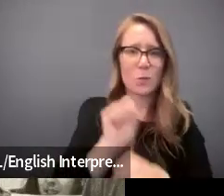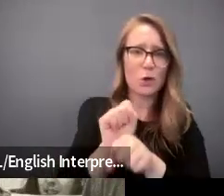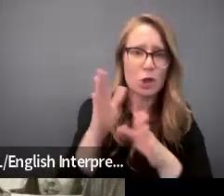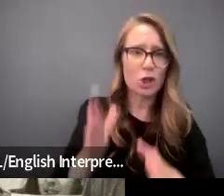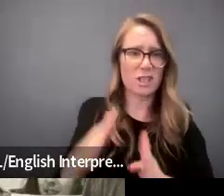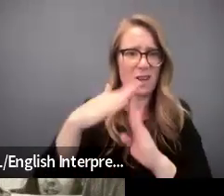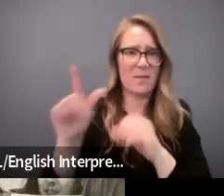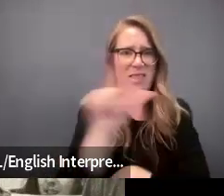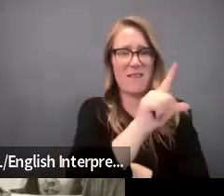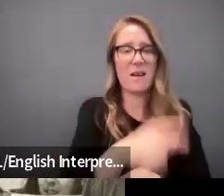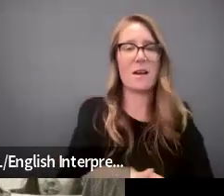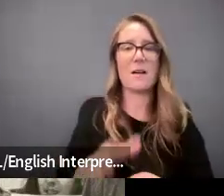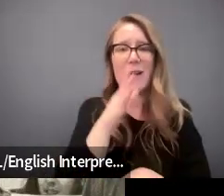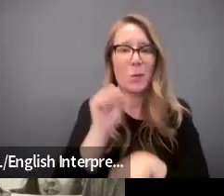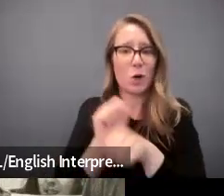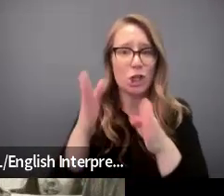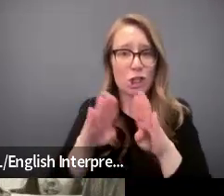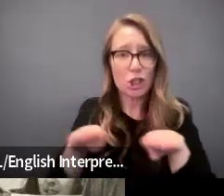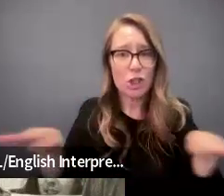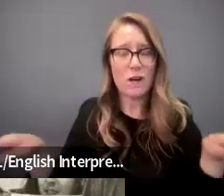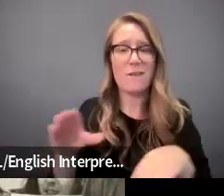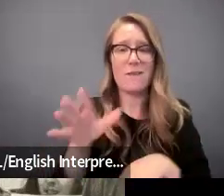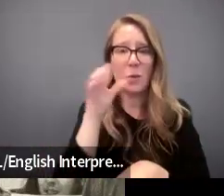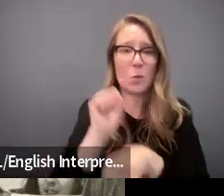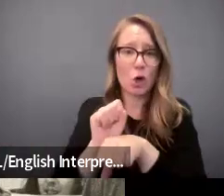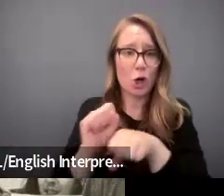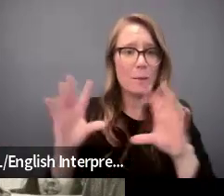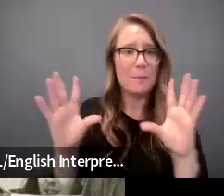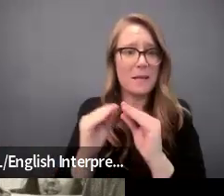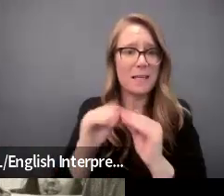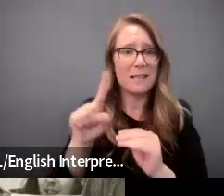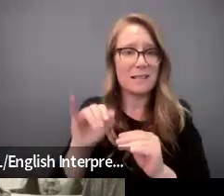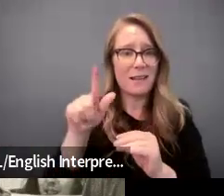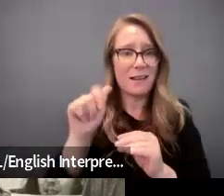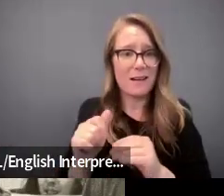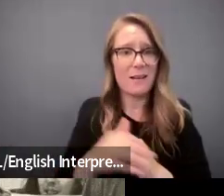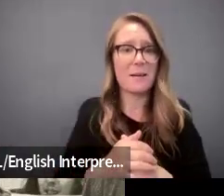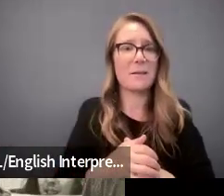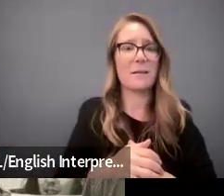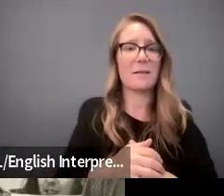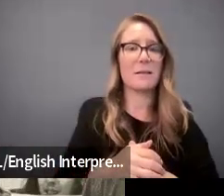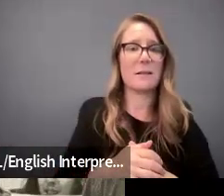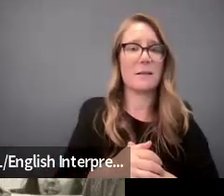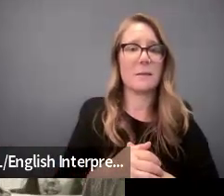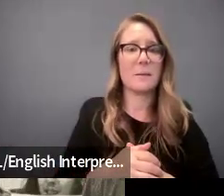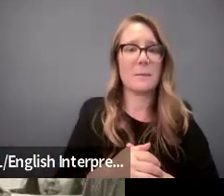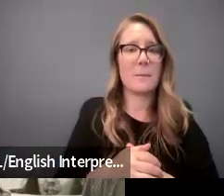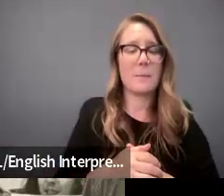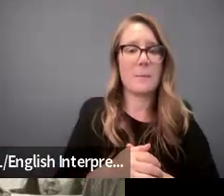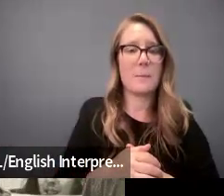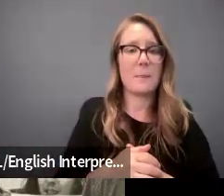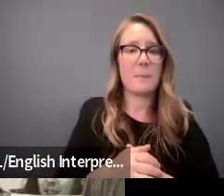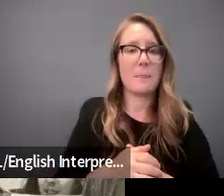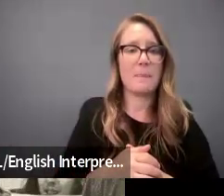top left. Farm worker children at a farm worker meeting in Zilla. And then Carlos Trevino at